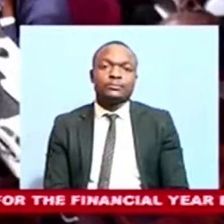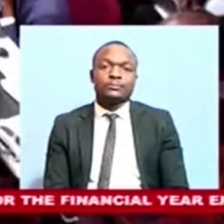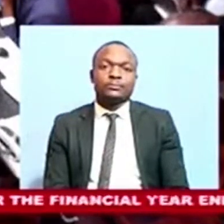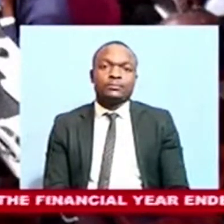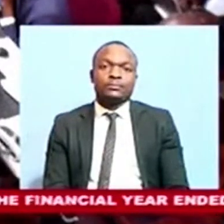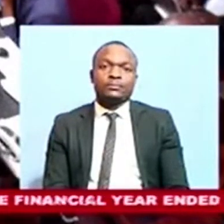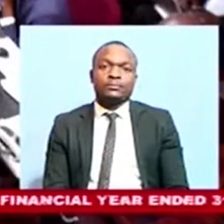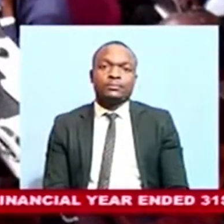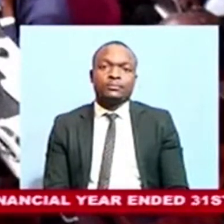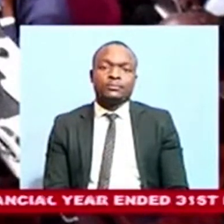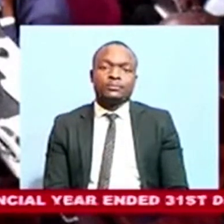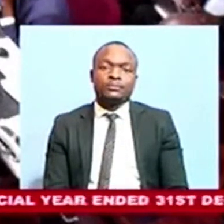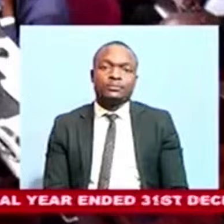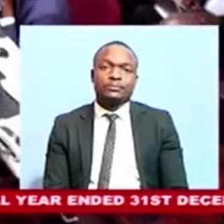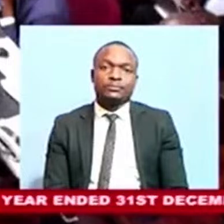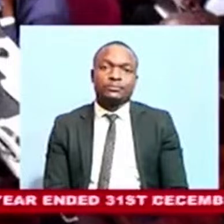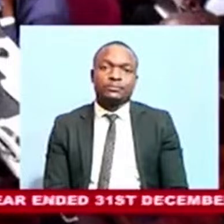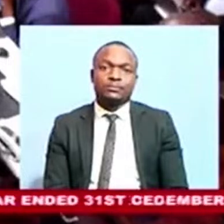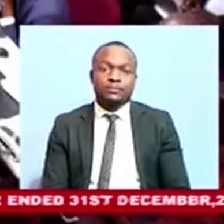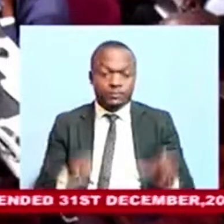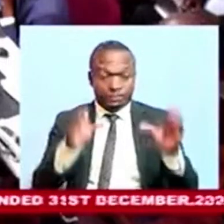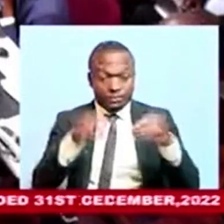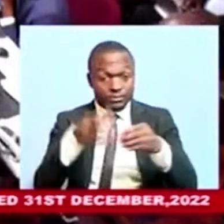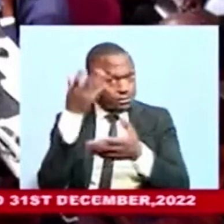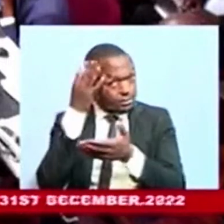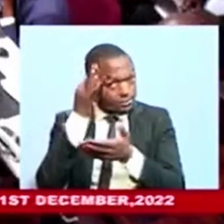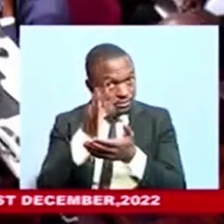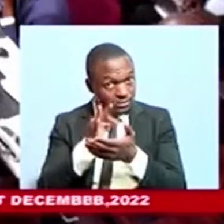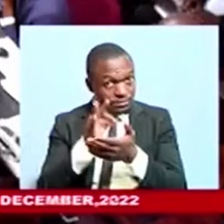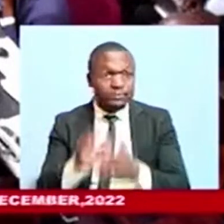Yes. Council Secretary.